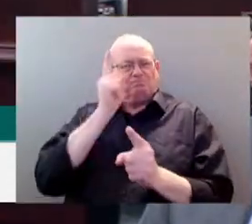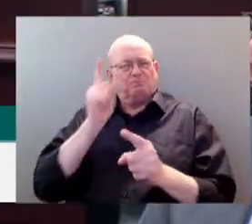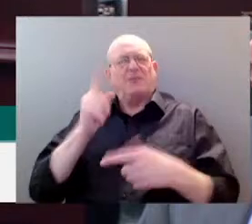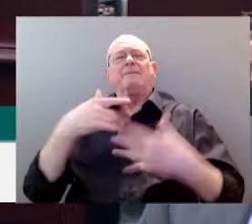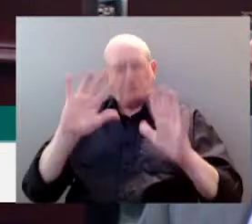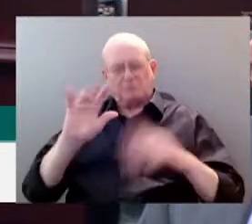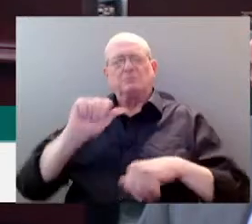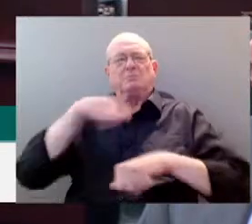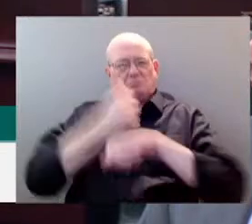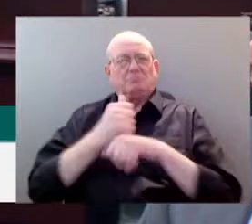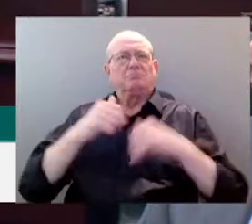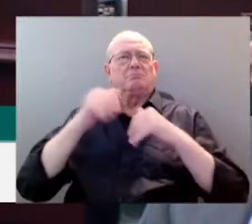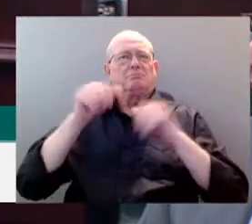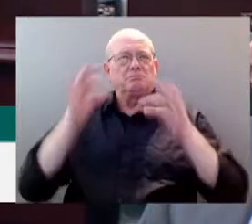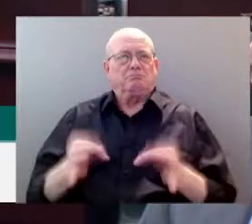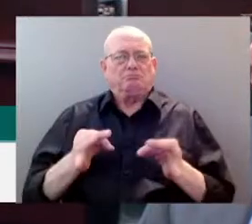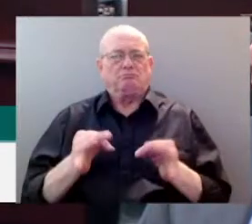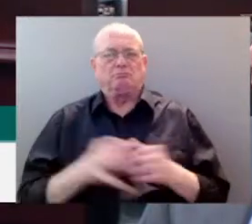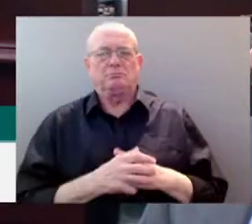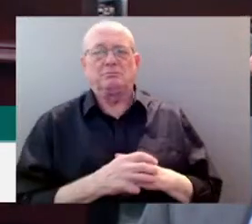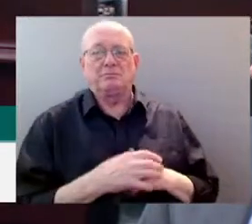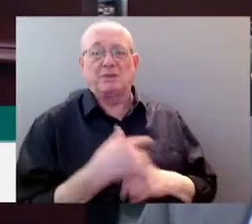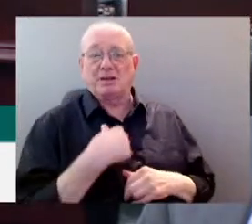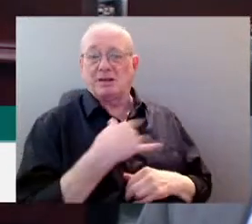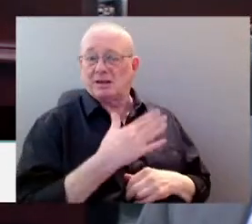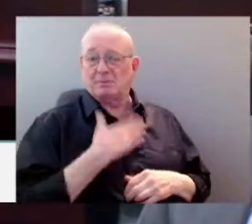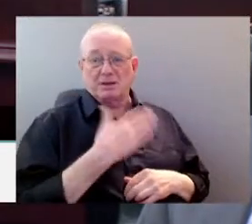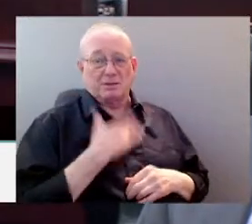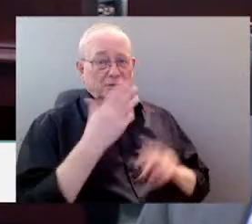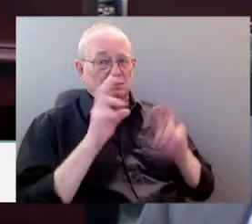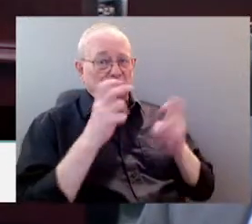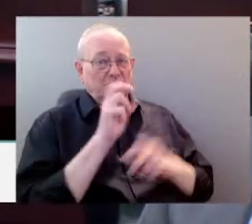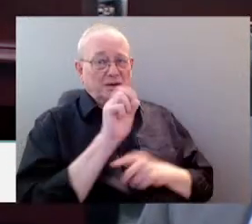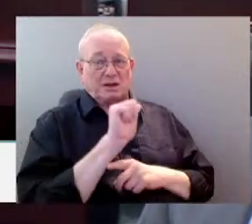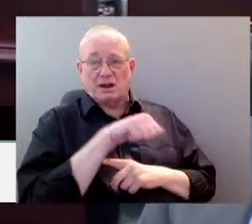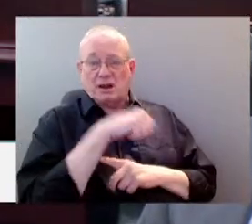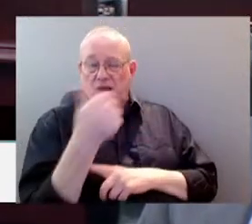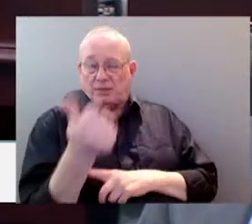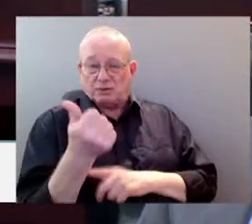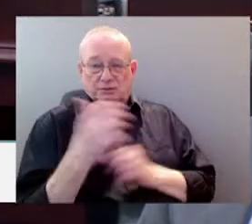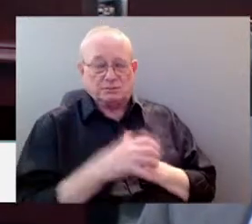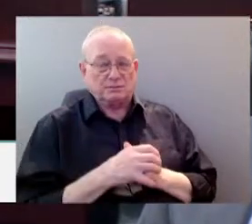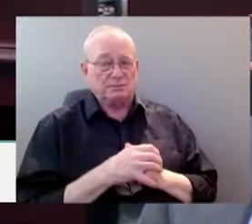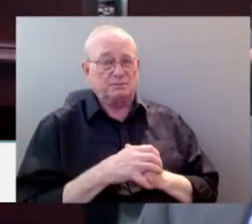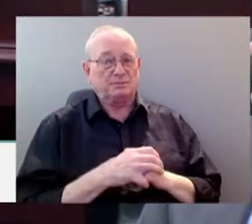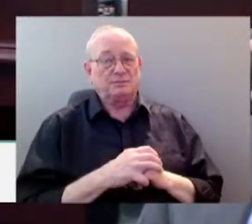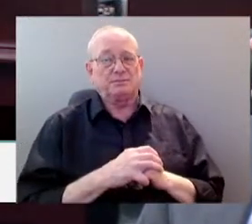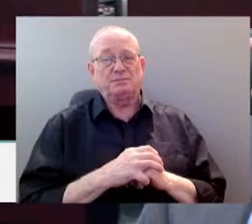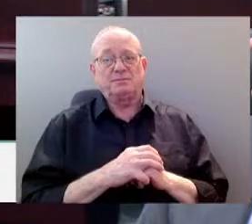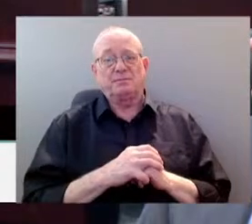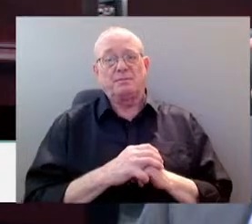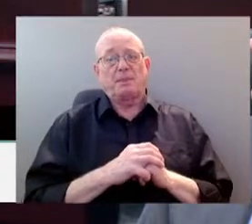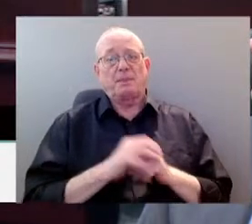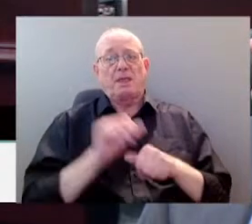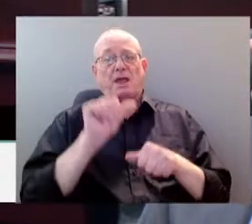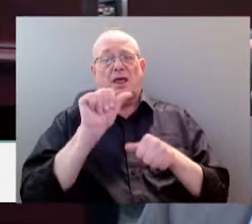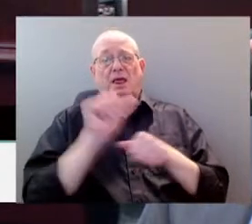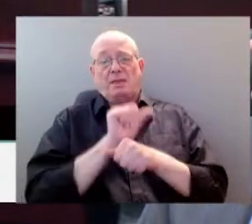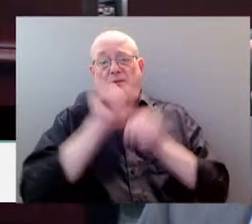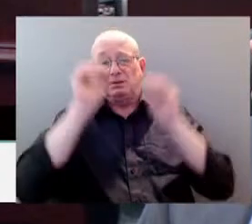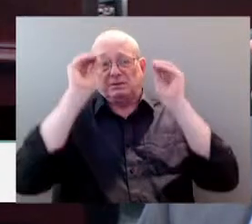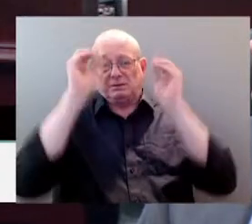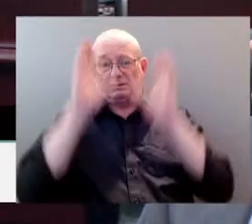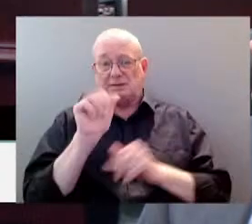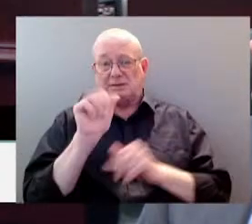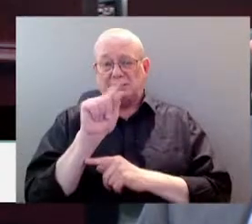some other experts uh in the education uh World specifically the the Alberta Teachers Association that has noted that the government is